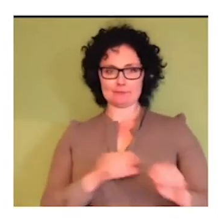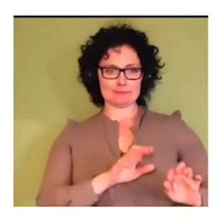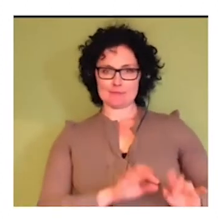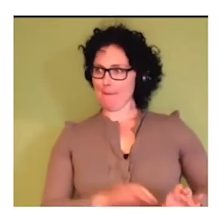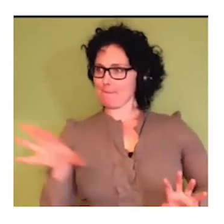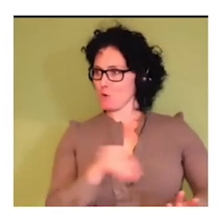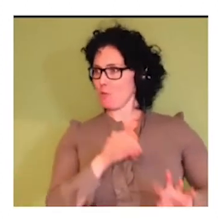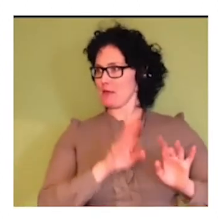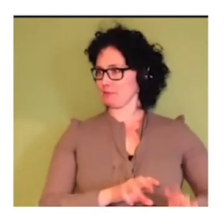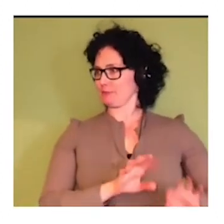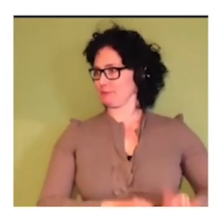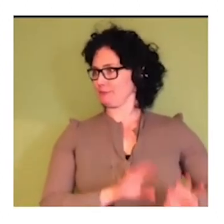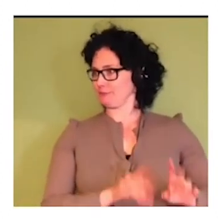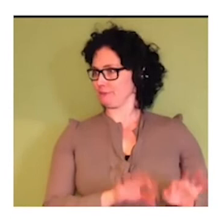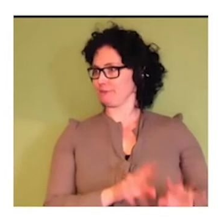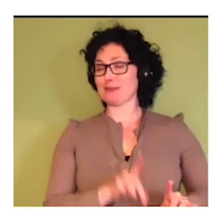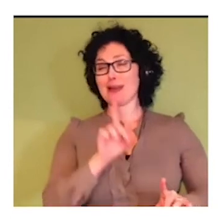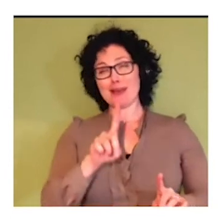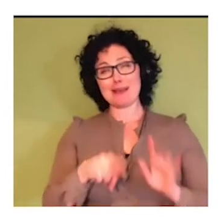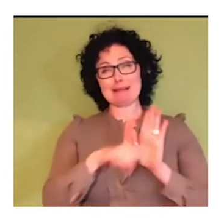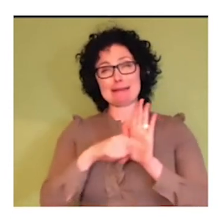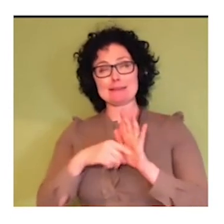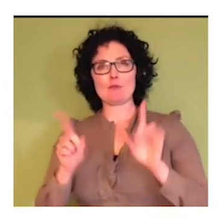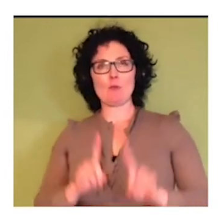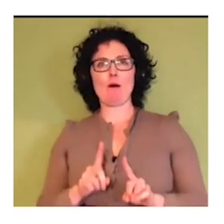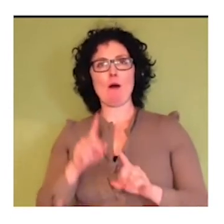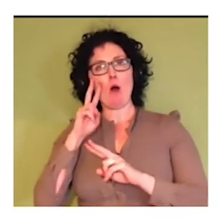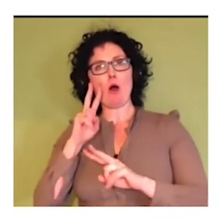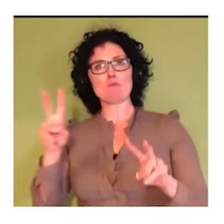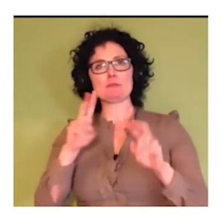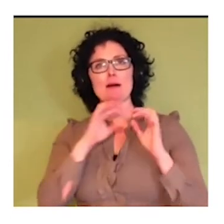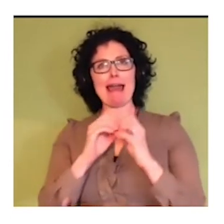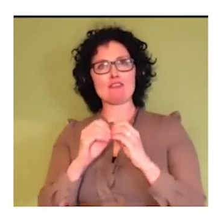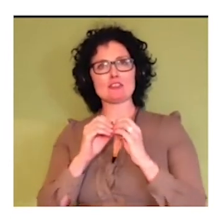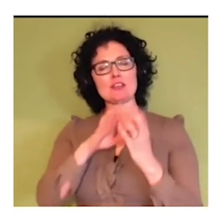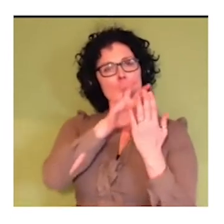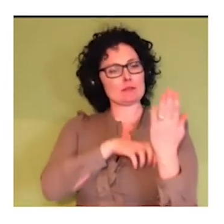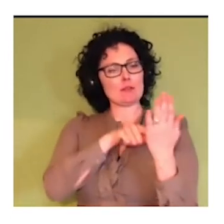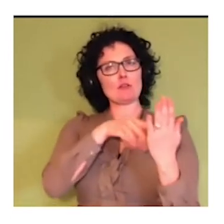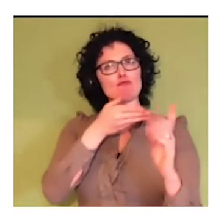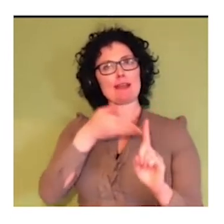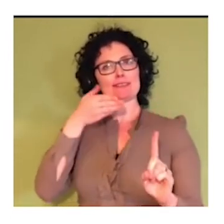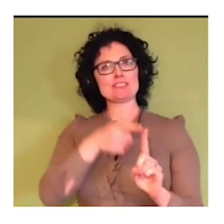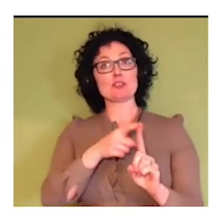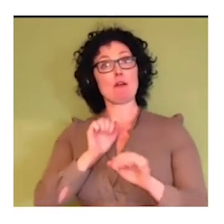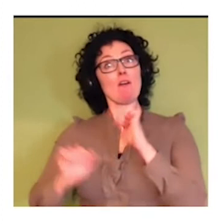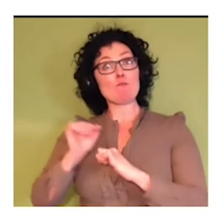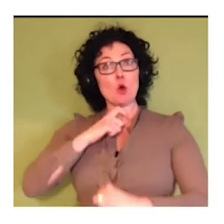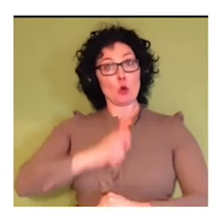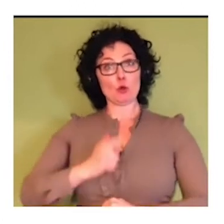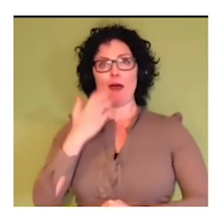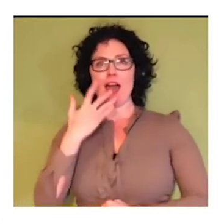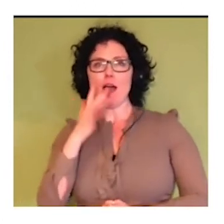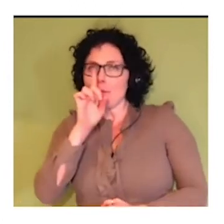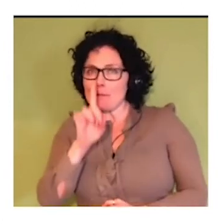It does have some drawbacks. Optical character recognition, you avoid human error, but it does have